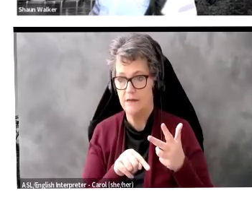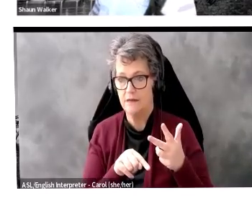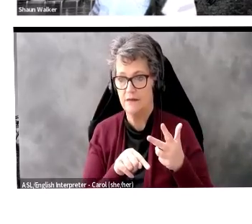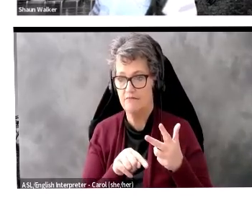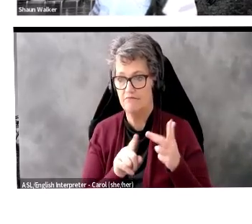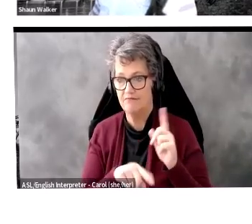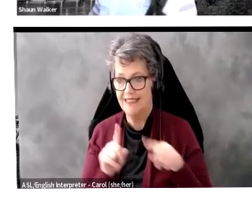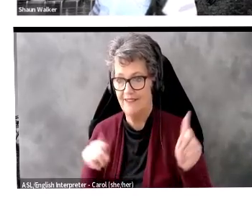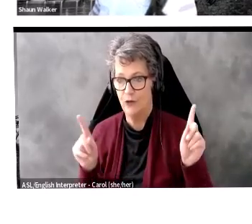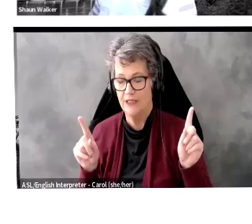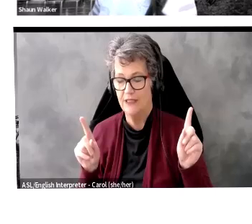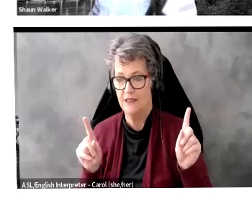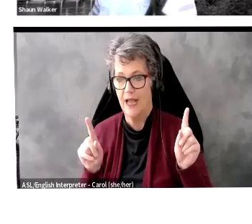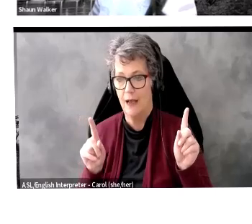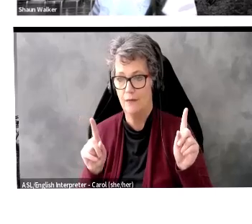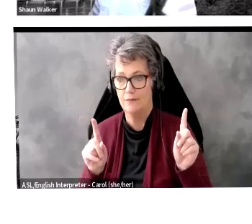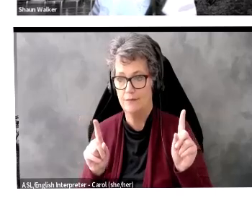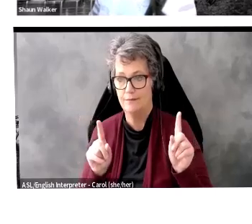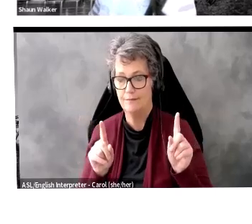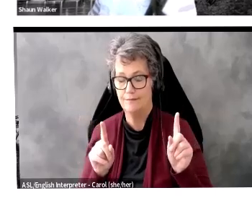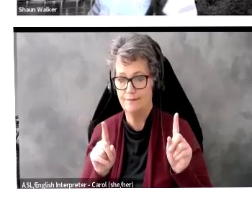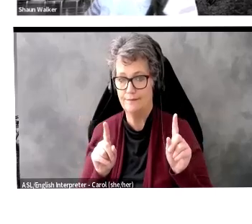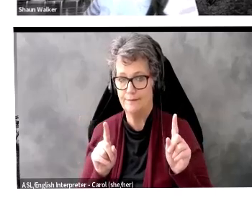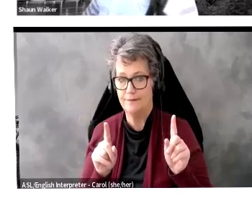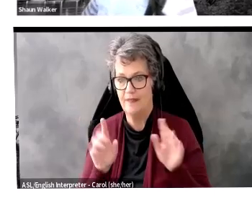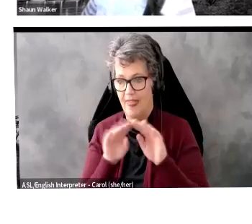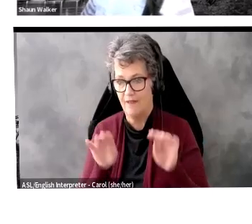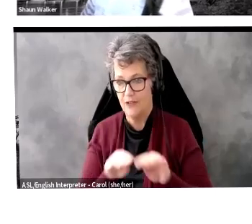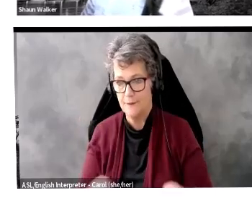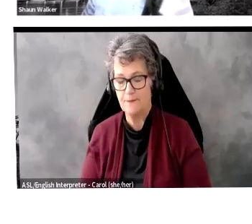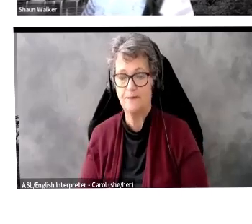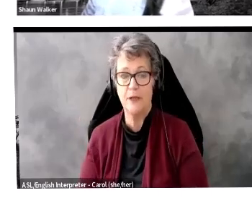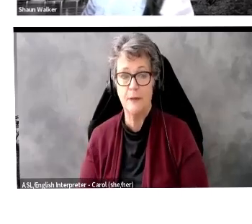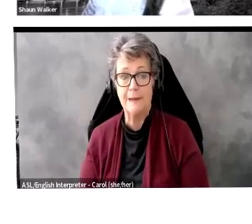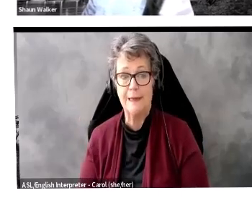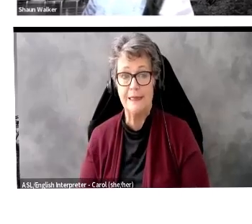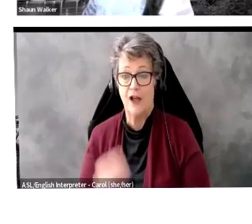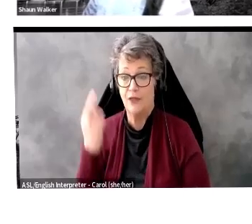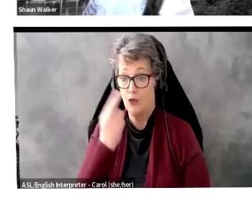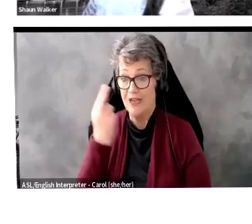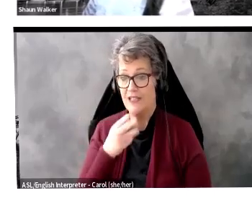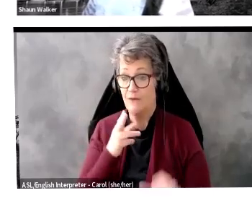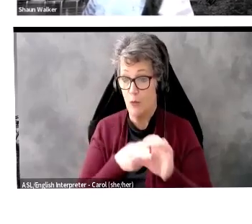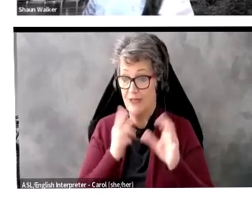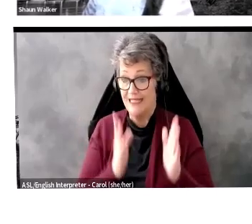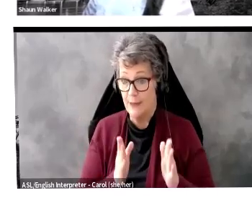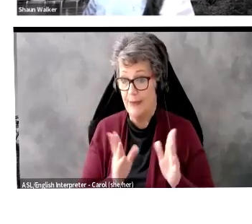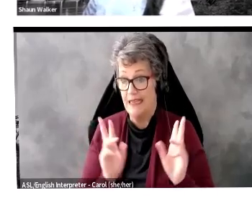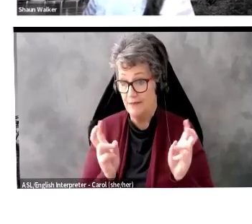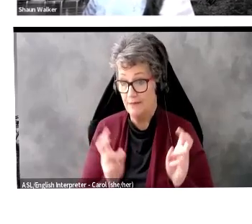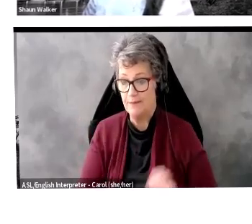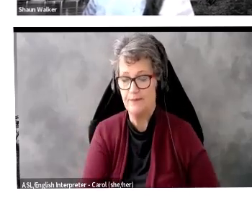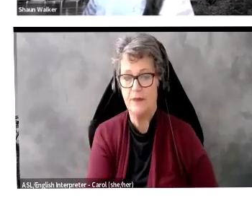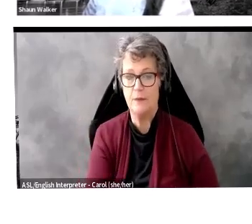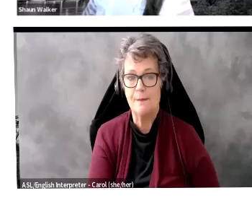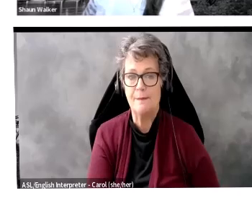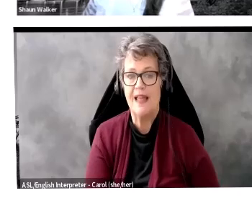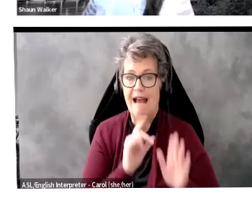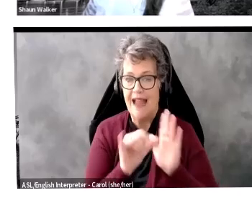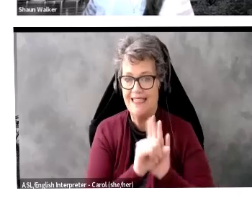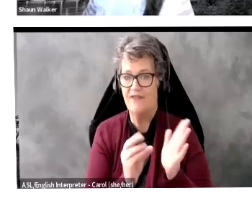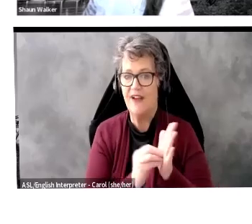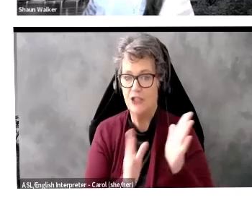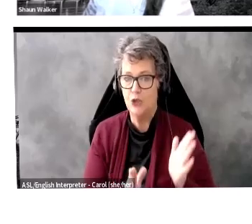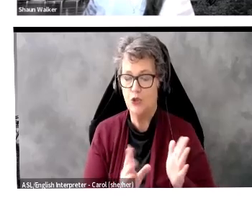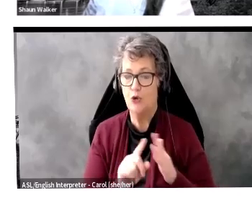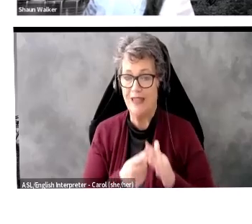three different completion levels. So the purpose for participants identify students